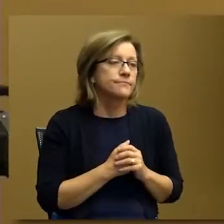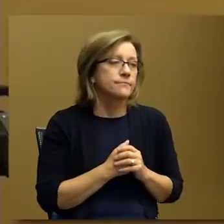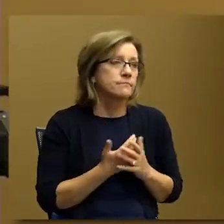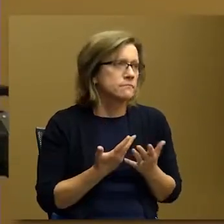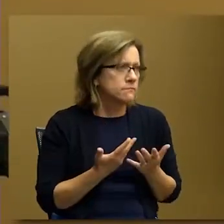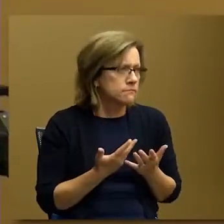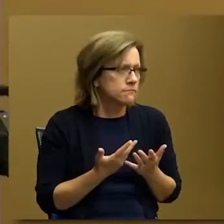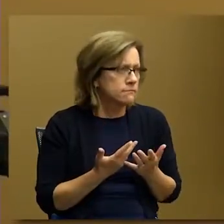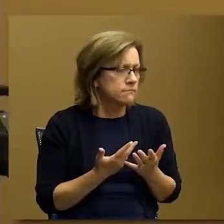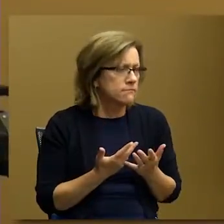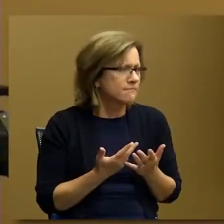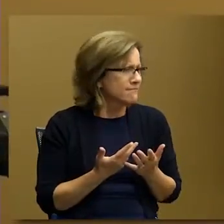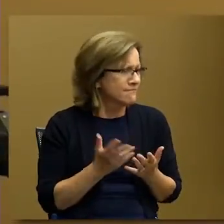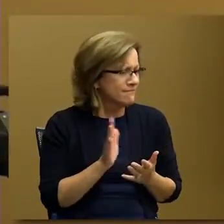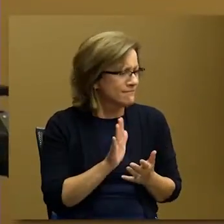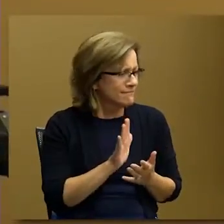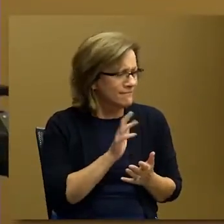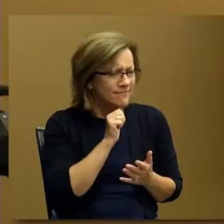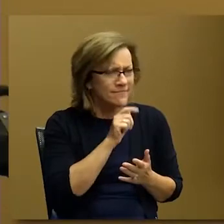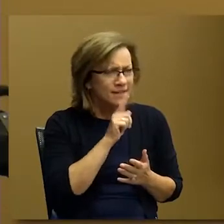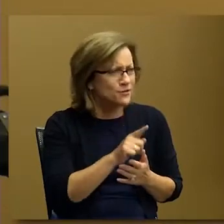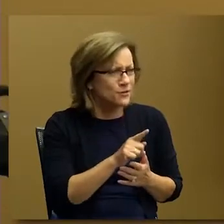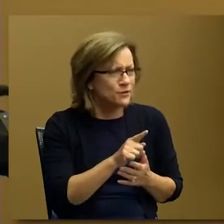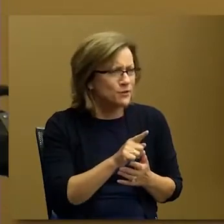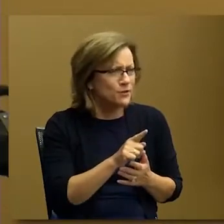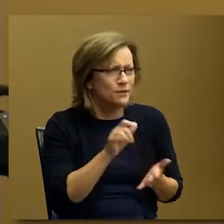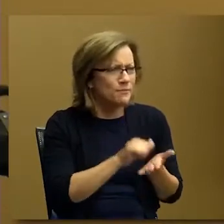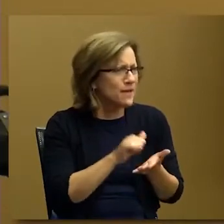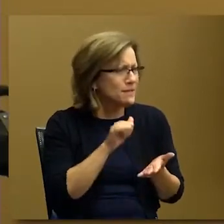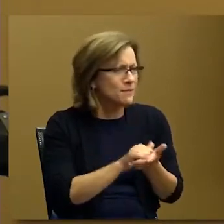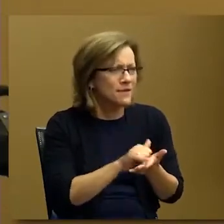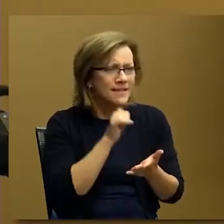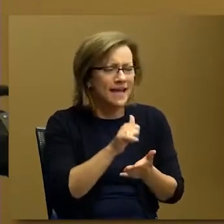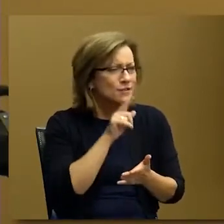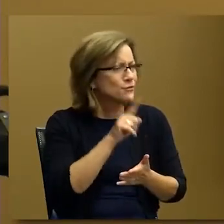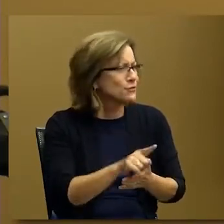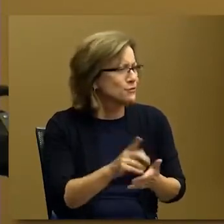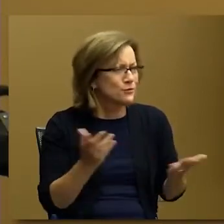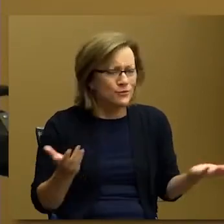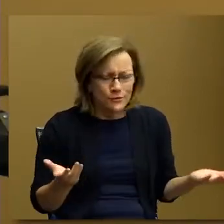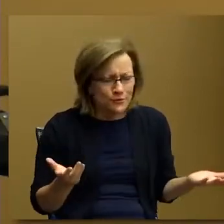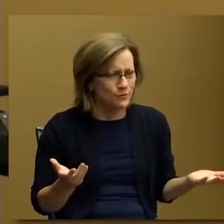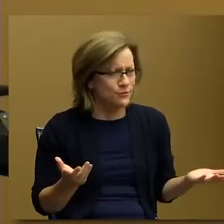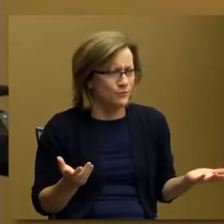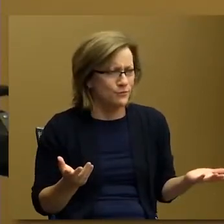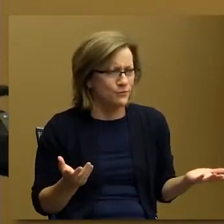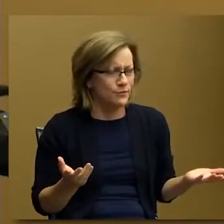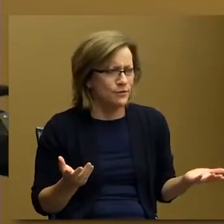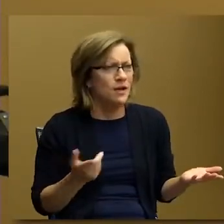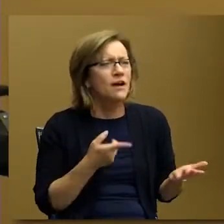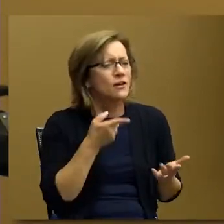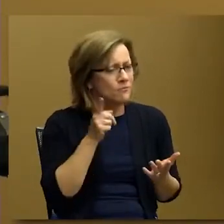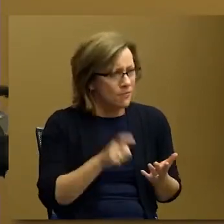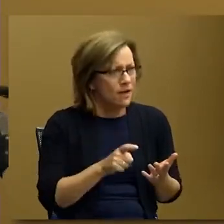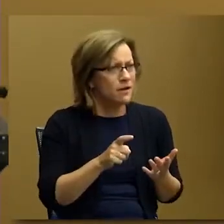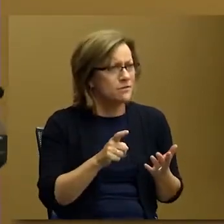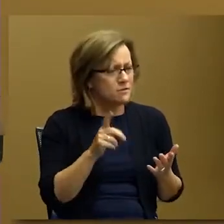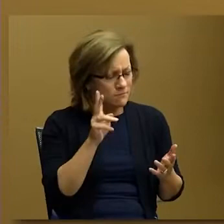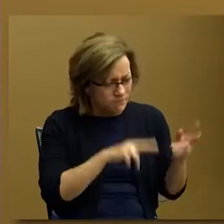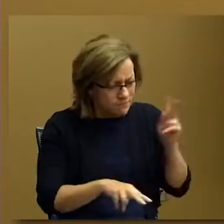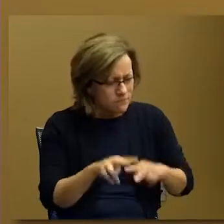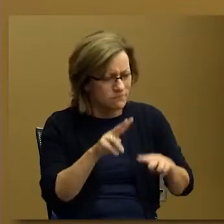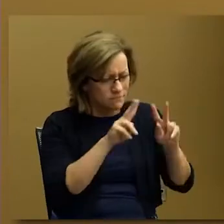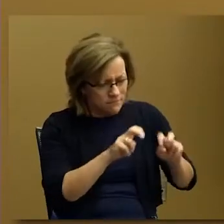And I have to say that's not true. That's just not true. It's what we have to do to look at it to find that